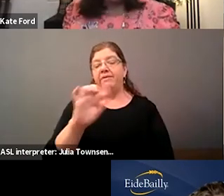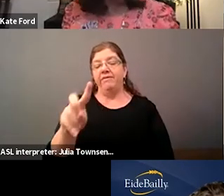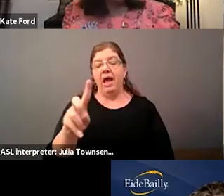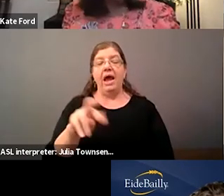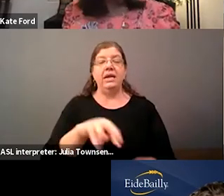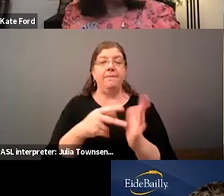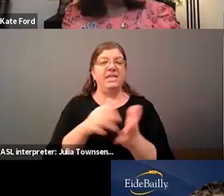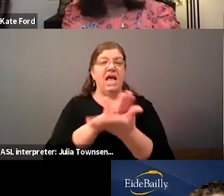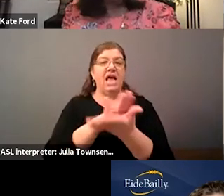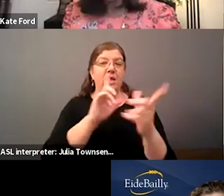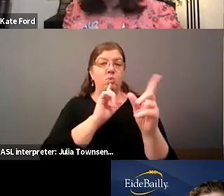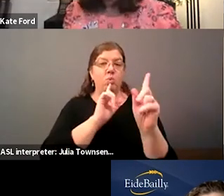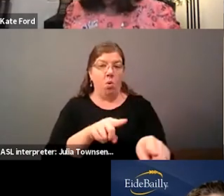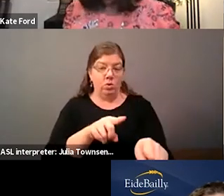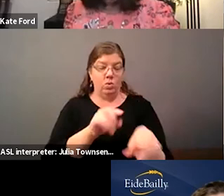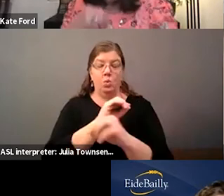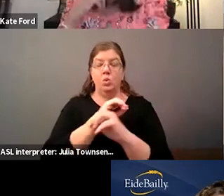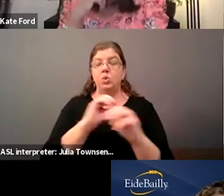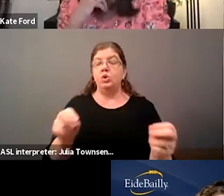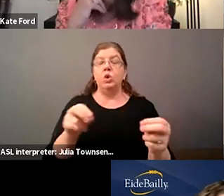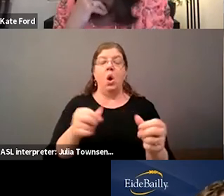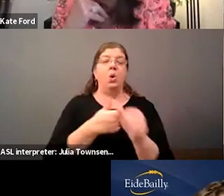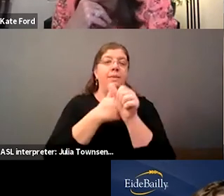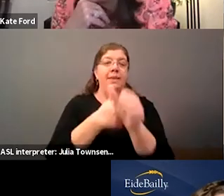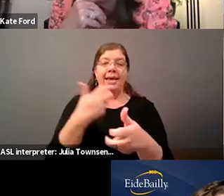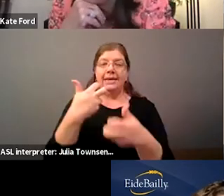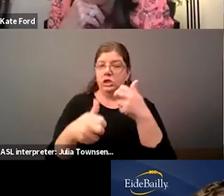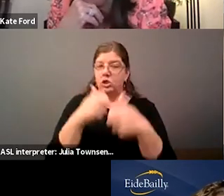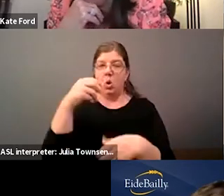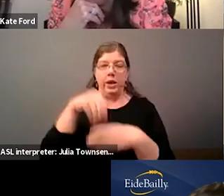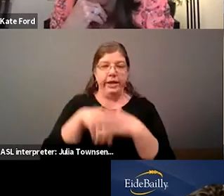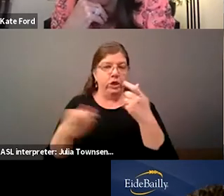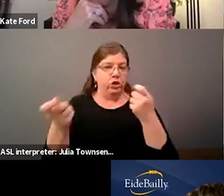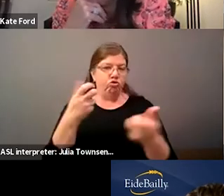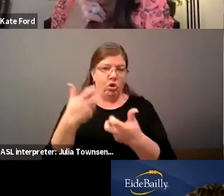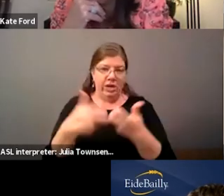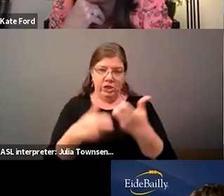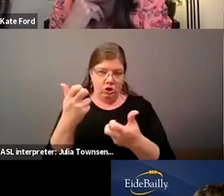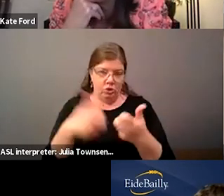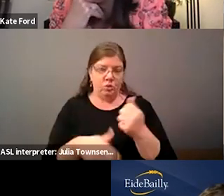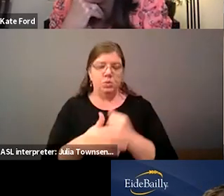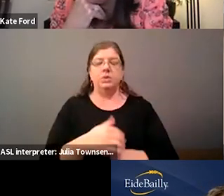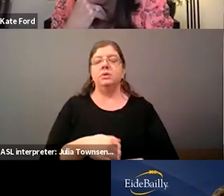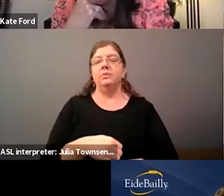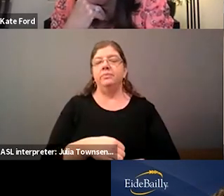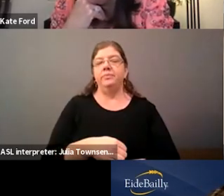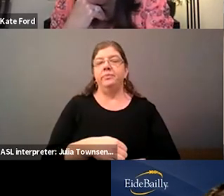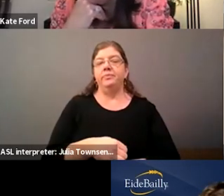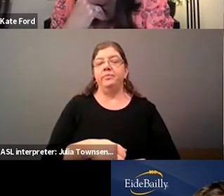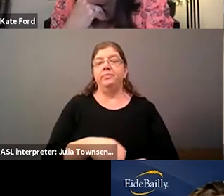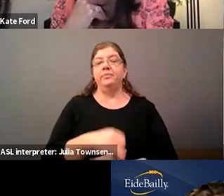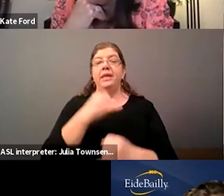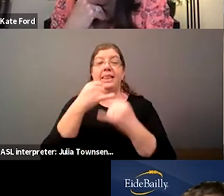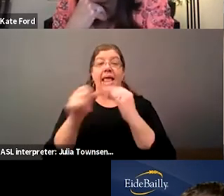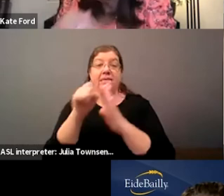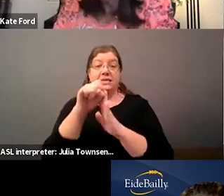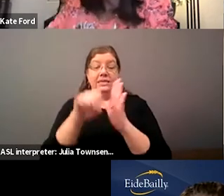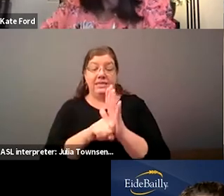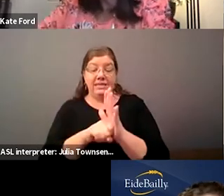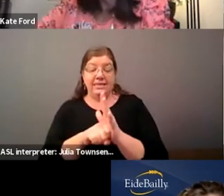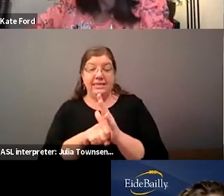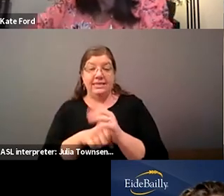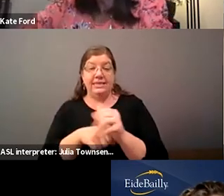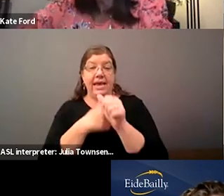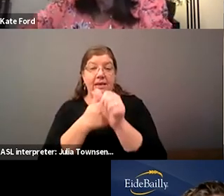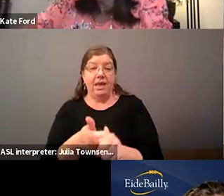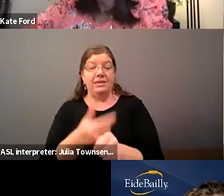that's a clean report with no compliance issues or internal control issues to know last but not least state compliance so i'm going to